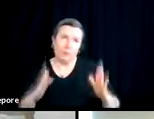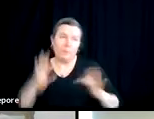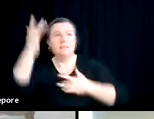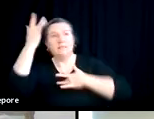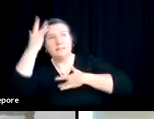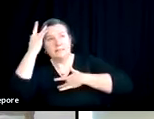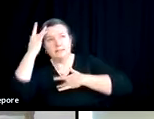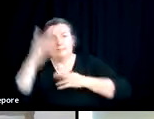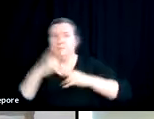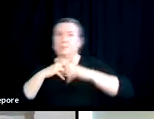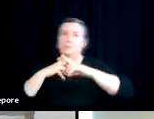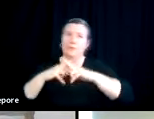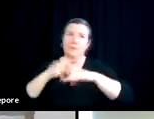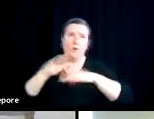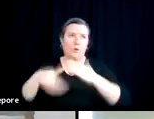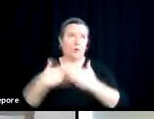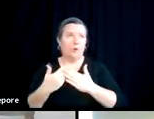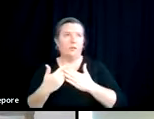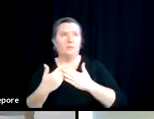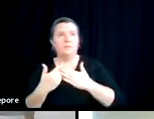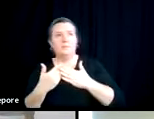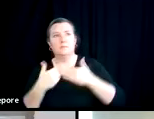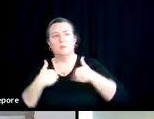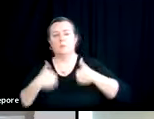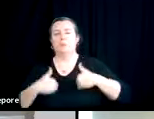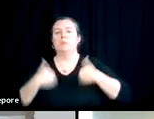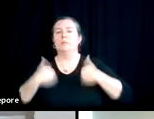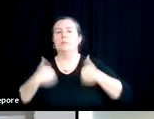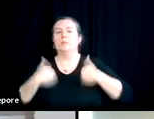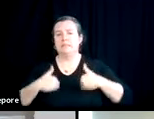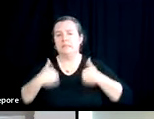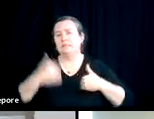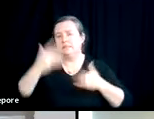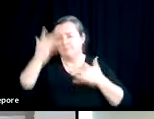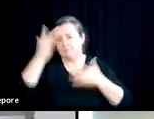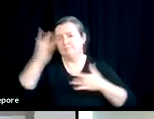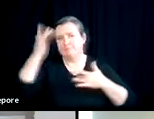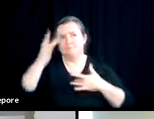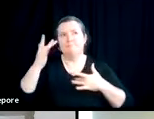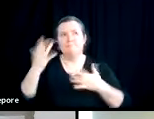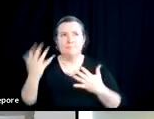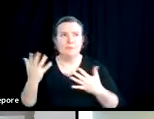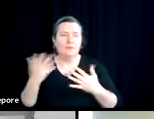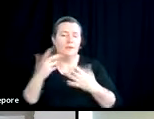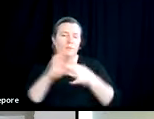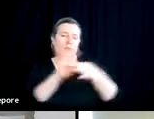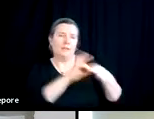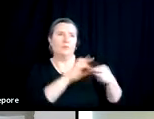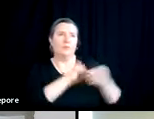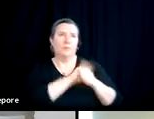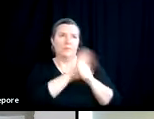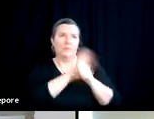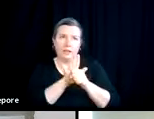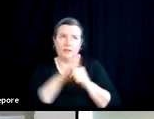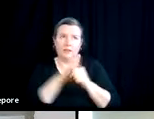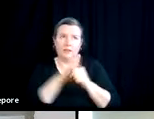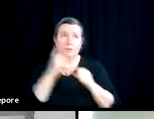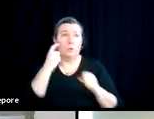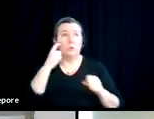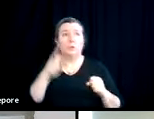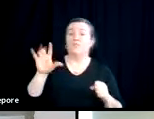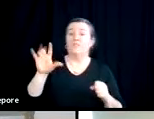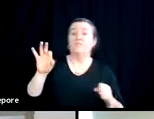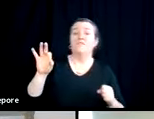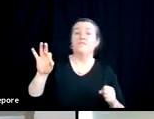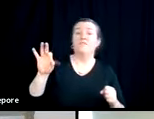viral illnesses. As we review our weekly flu reports, we're seeing that flu activity is unusually low this year in the